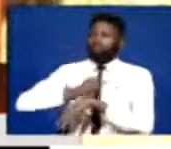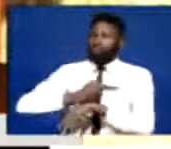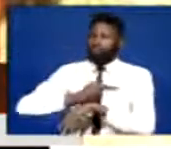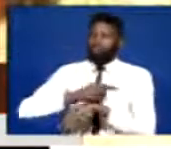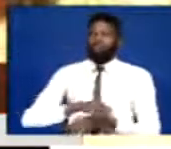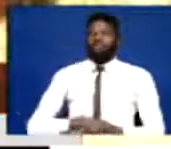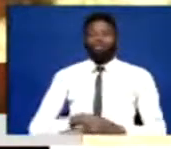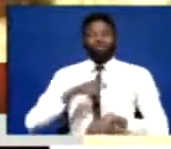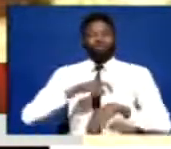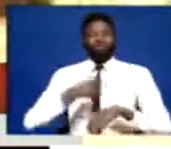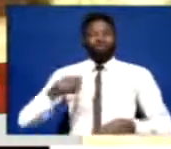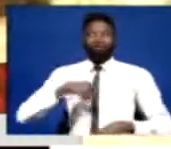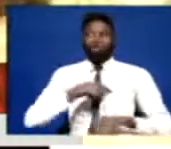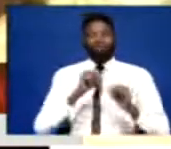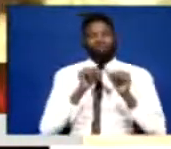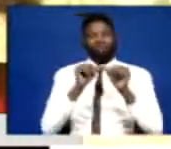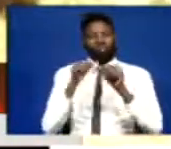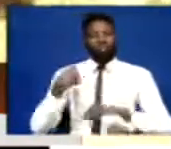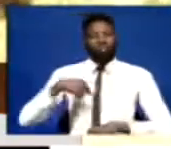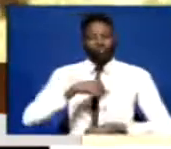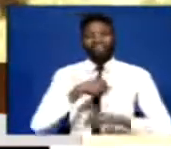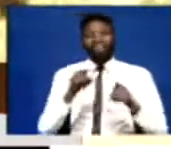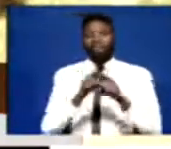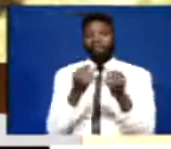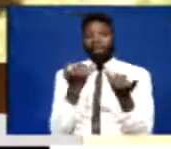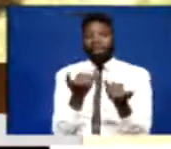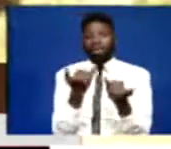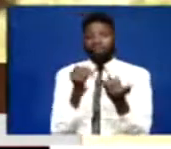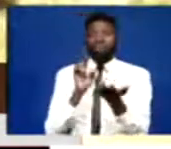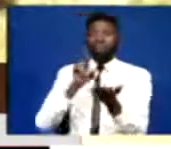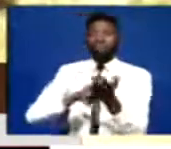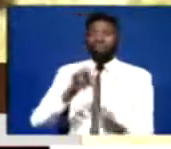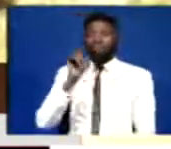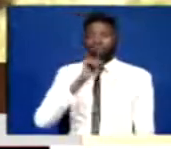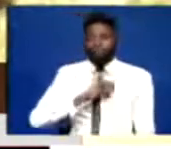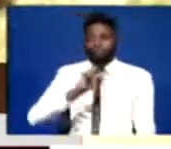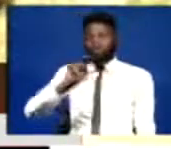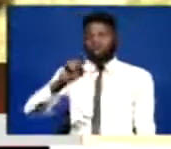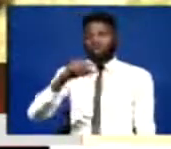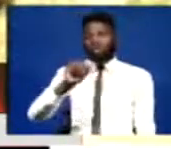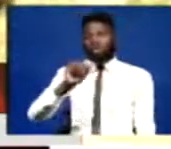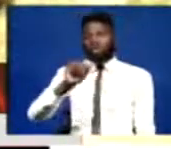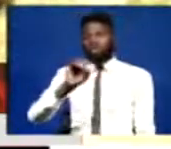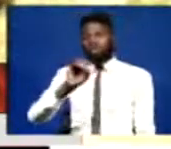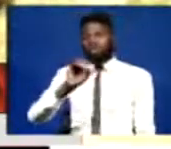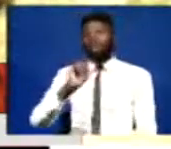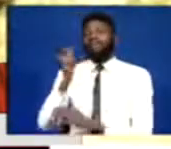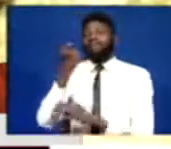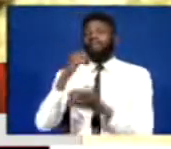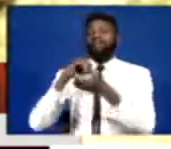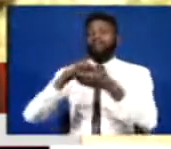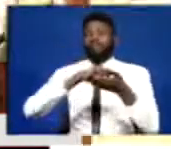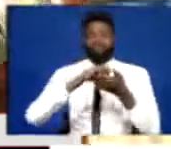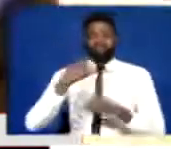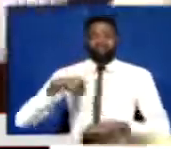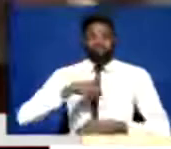we go ahead, we finally registered Ngao Kenya Federation. And going forward, we are going to be able